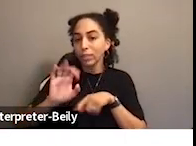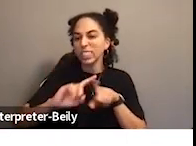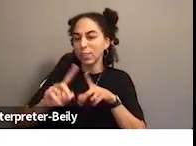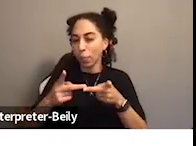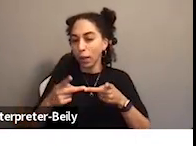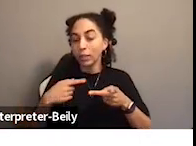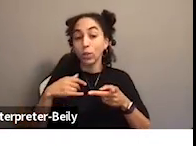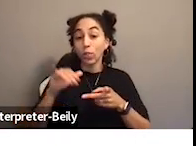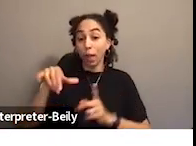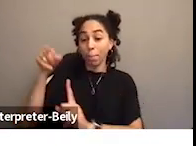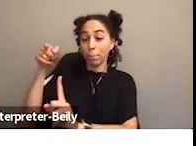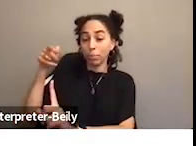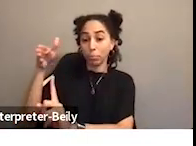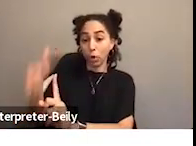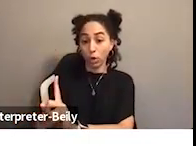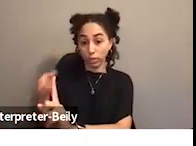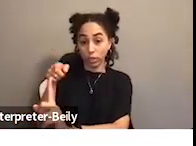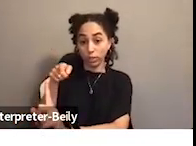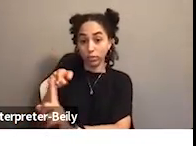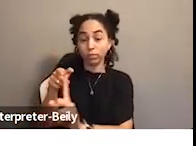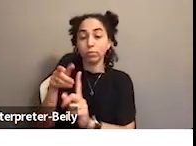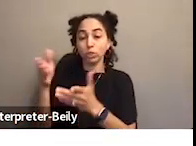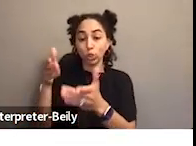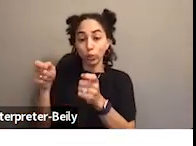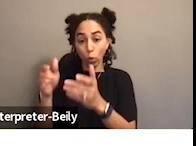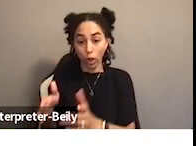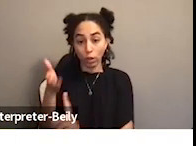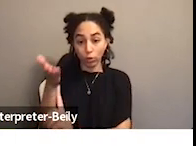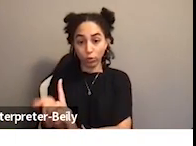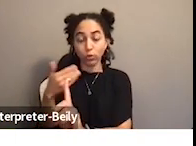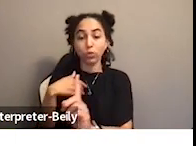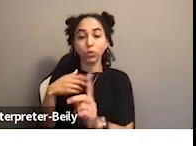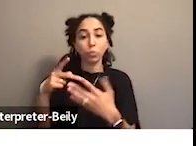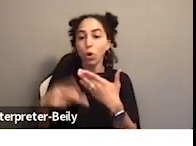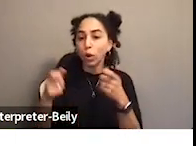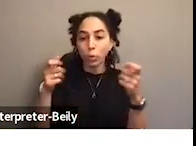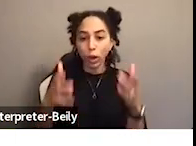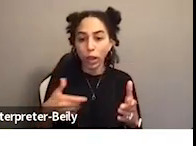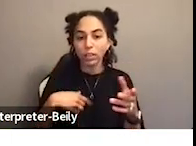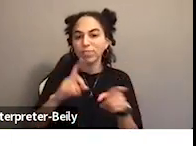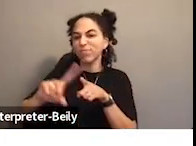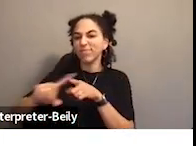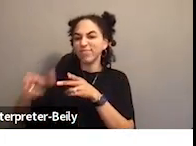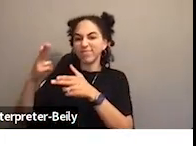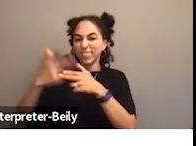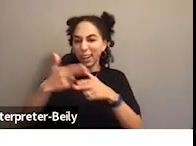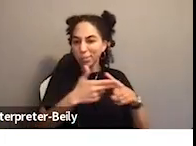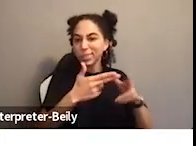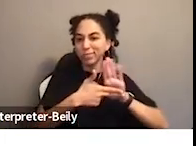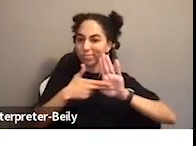to, the service coordinator, the program coordinator, they're called lots of different things, but it's